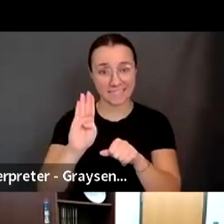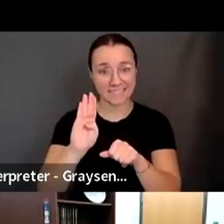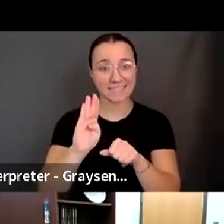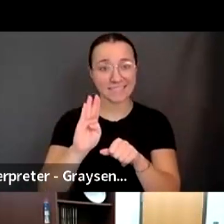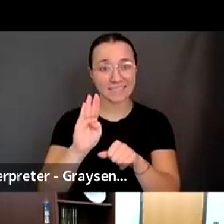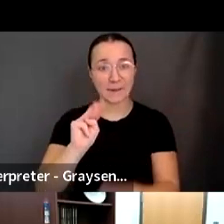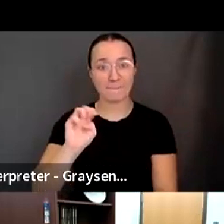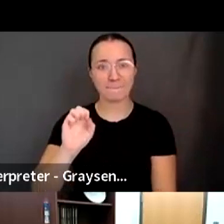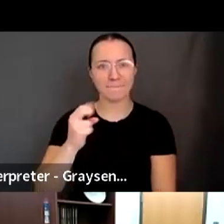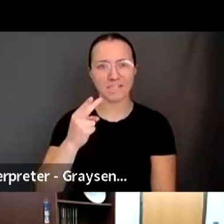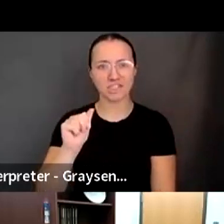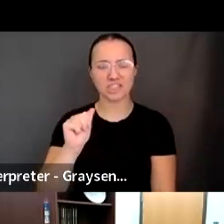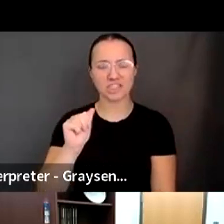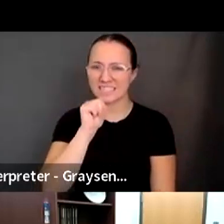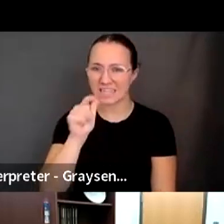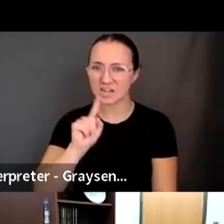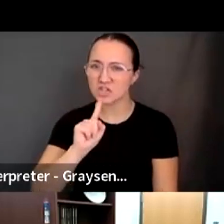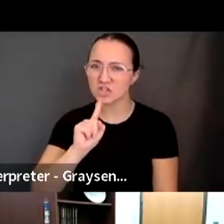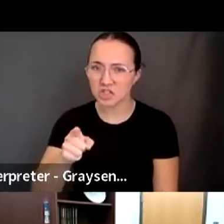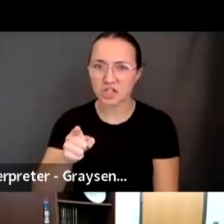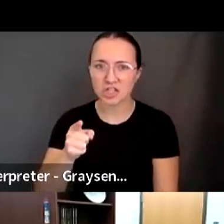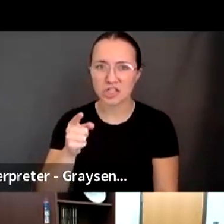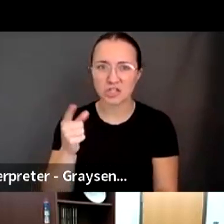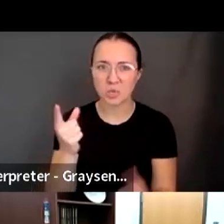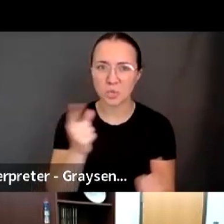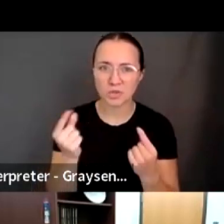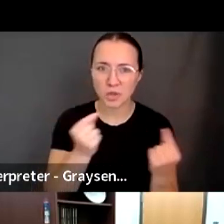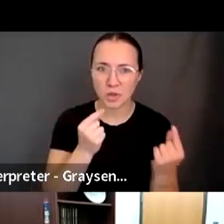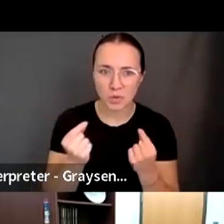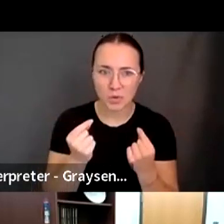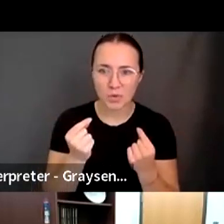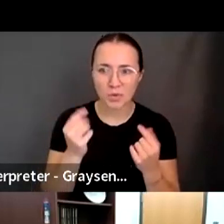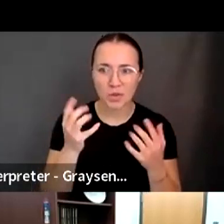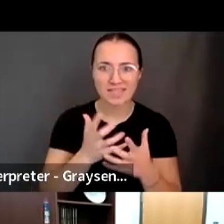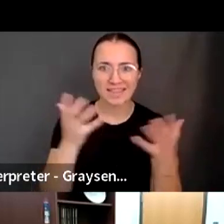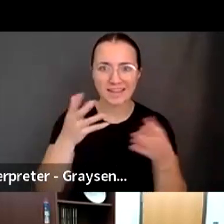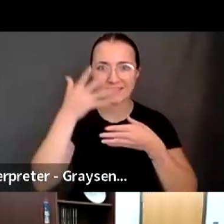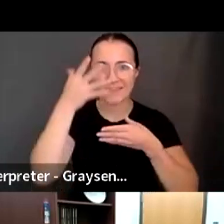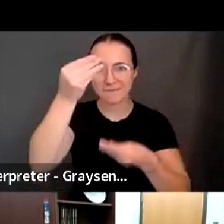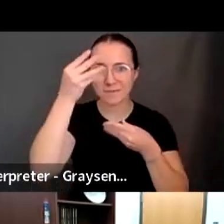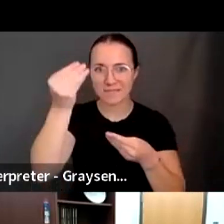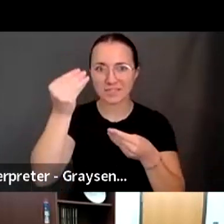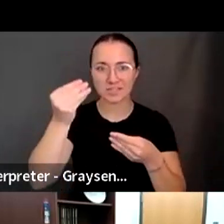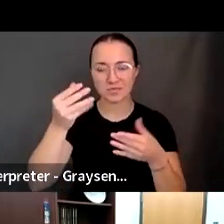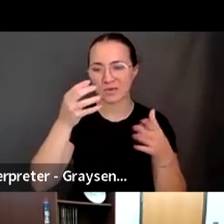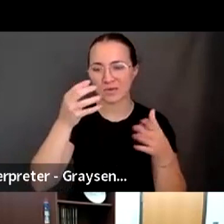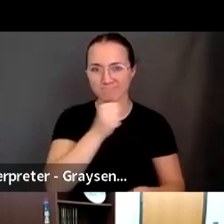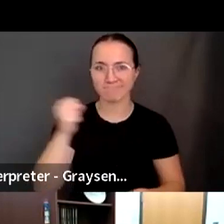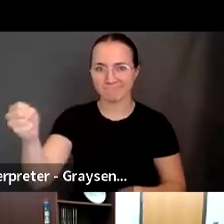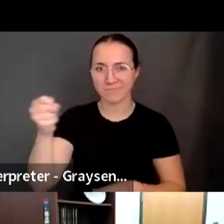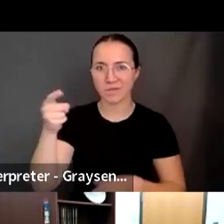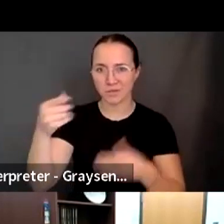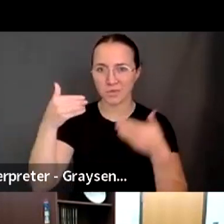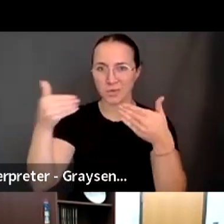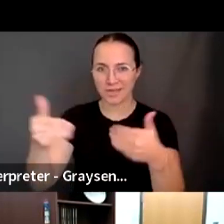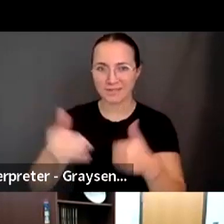Misha, I'm not sure what I'm supposed to do with this. There's a lot of information here, so I'll just let you take it. Thank